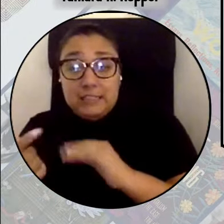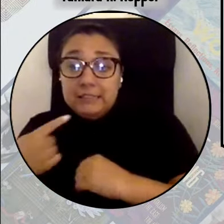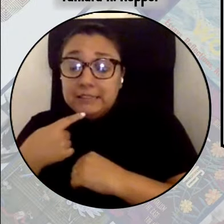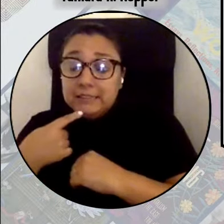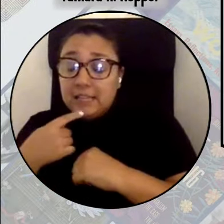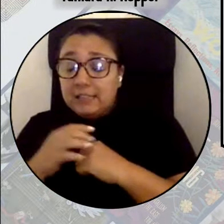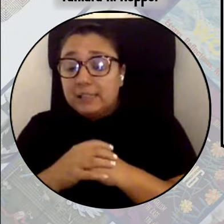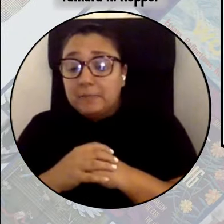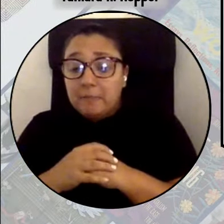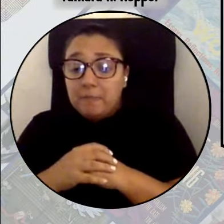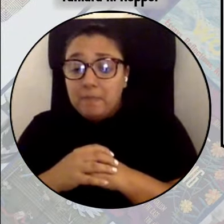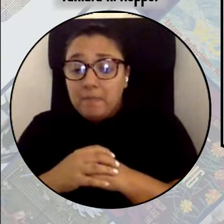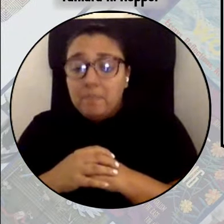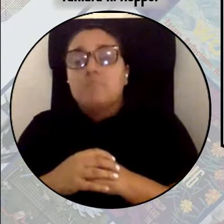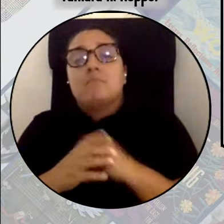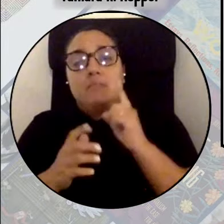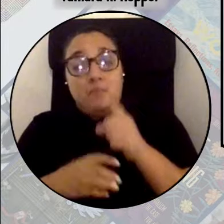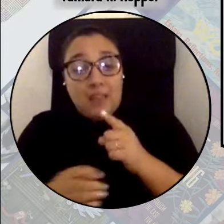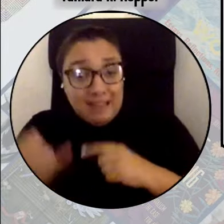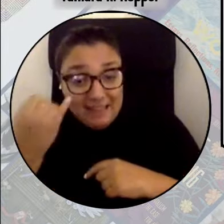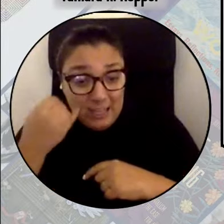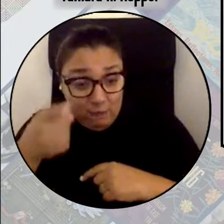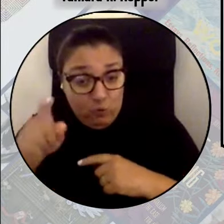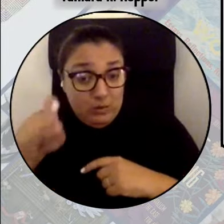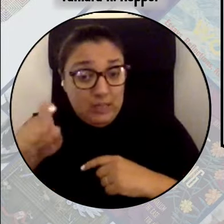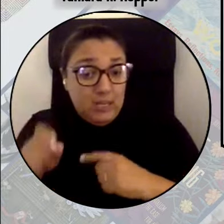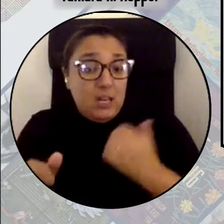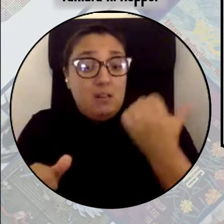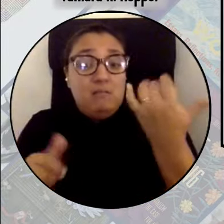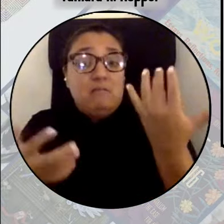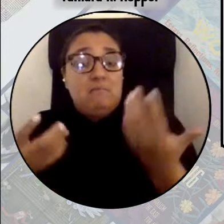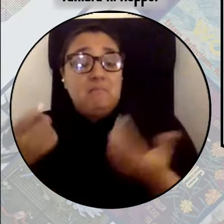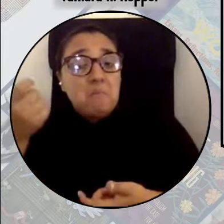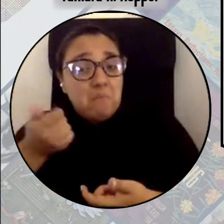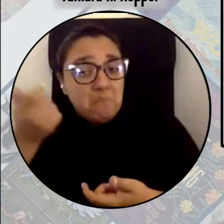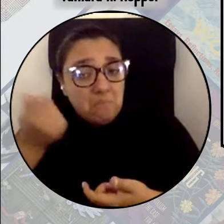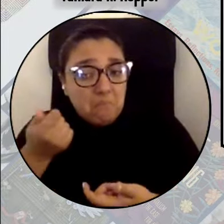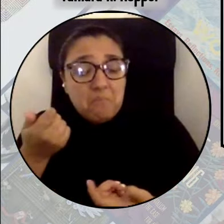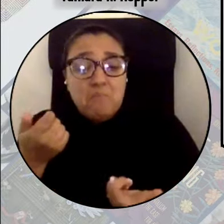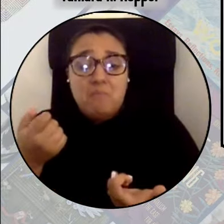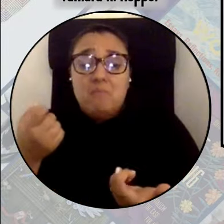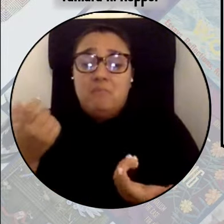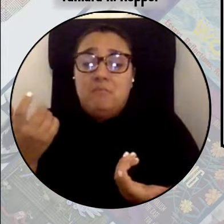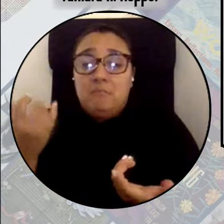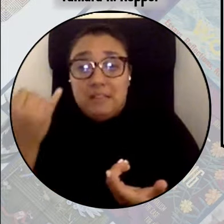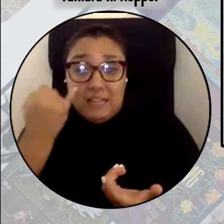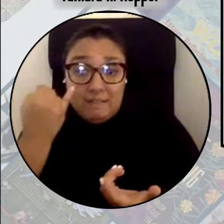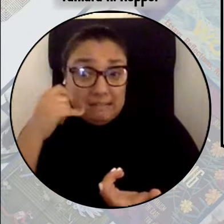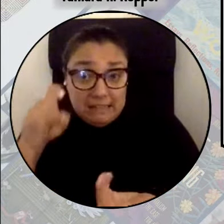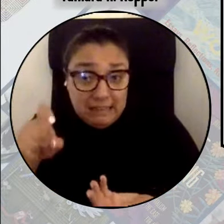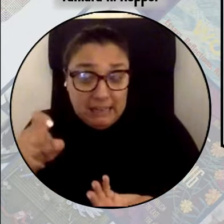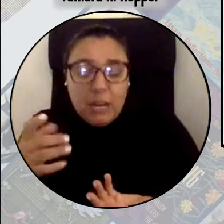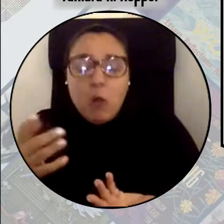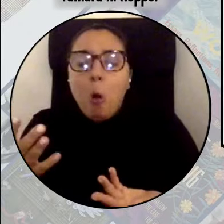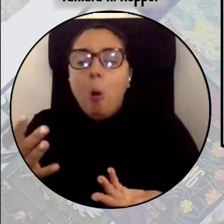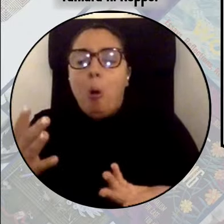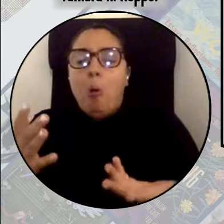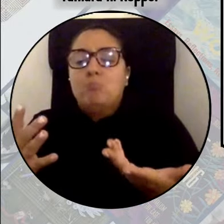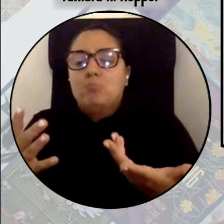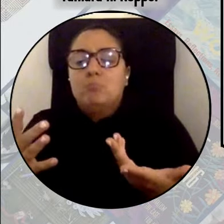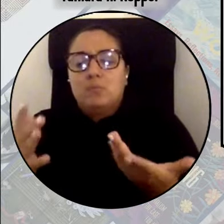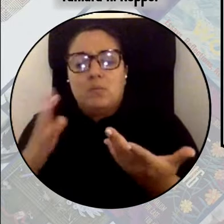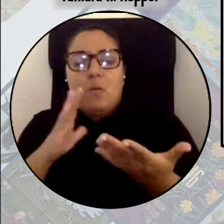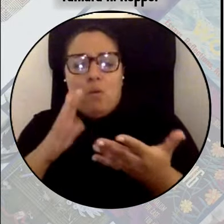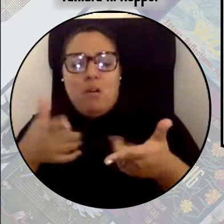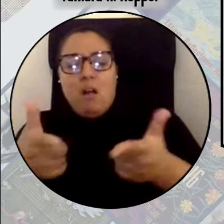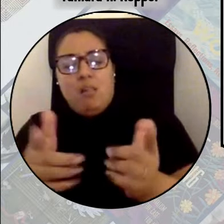immigrants or undocumented immigrants from public assistance, right? In some cases, it says we won't give an immigrant detainer. Okay. So this is, or we